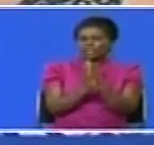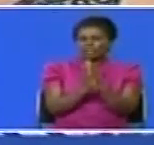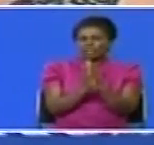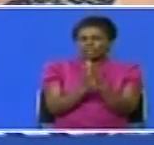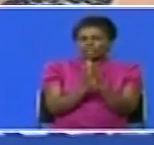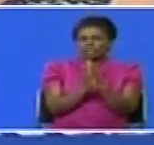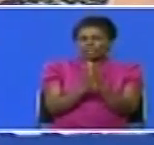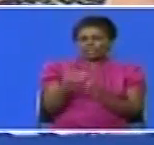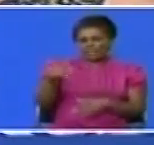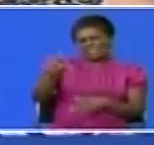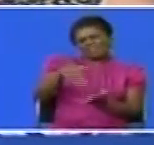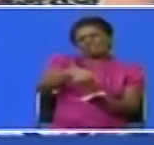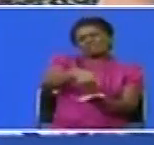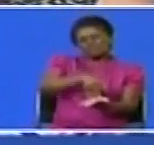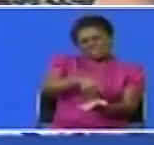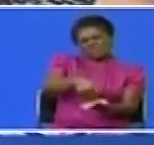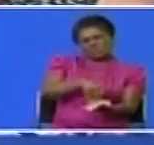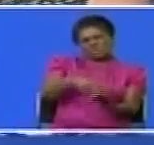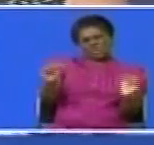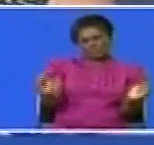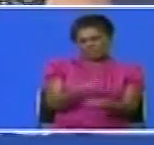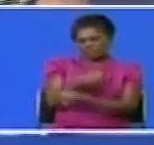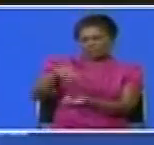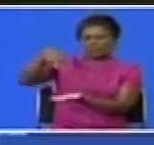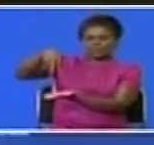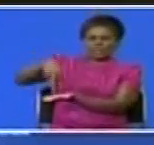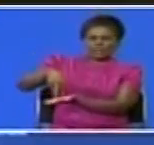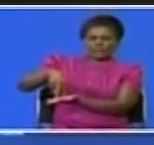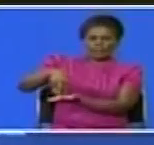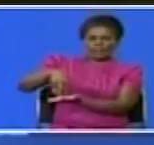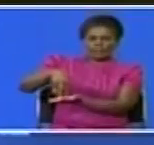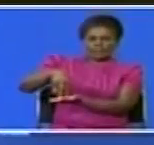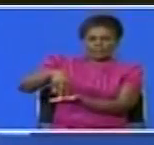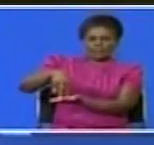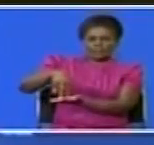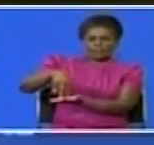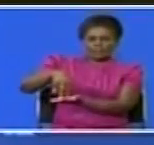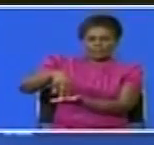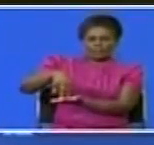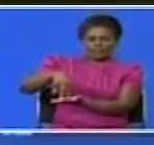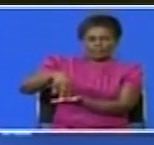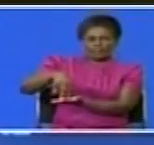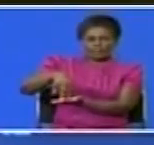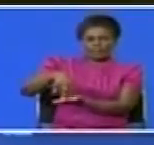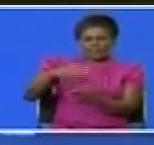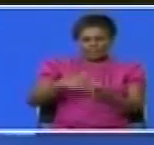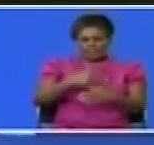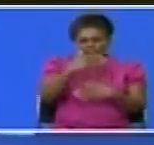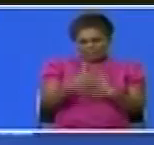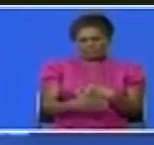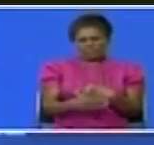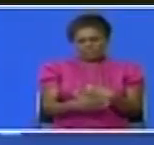And she was very weak. She could not stand the operation. Then after